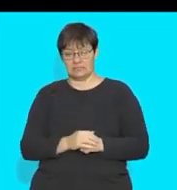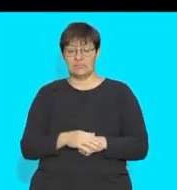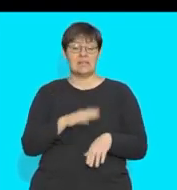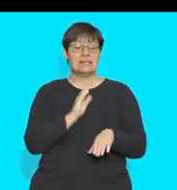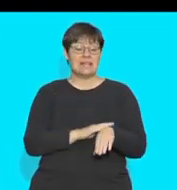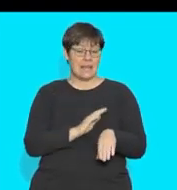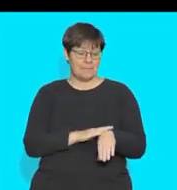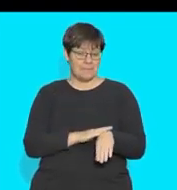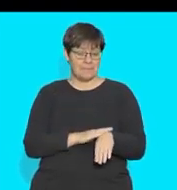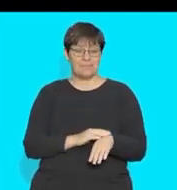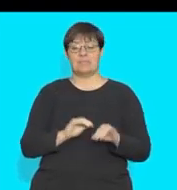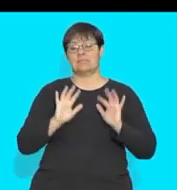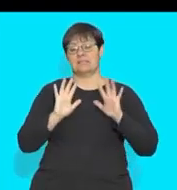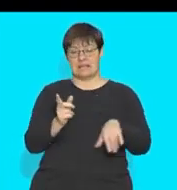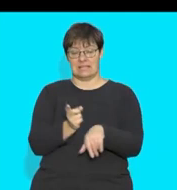And my time